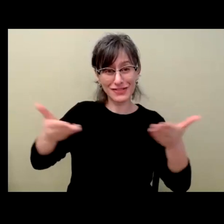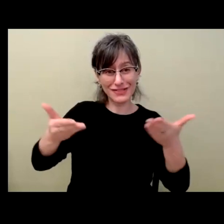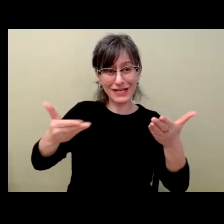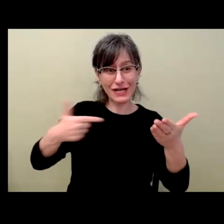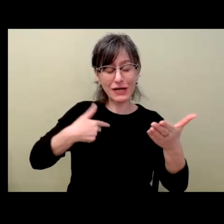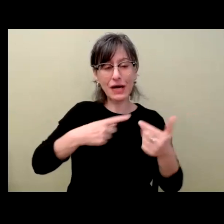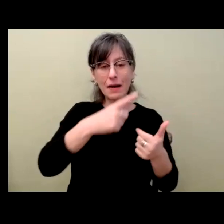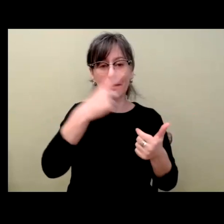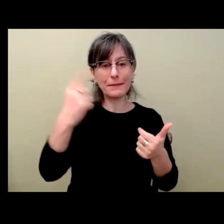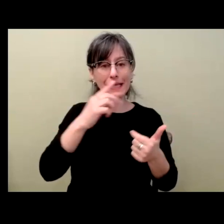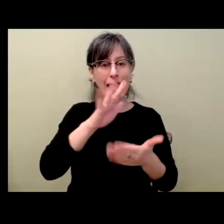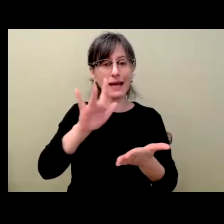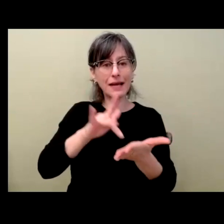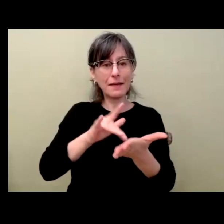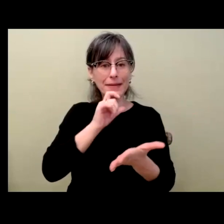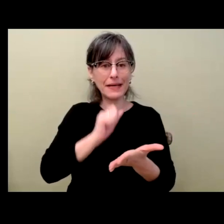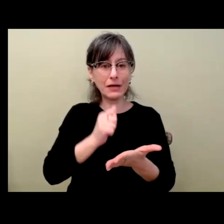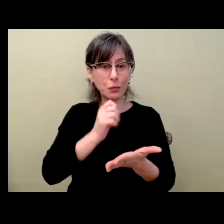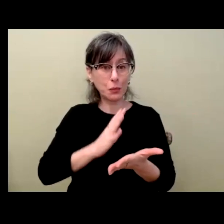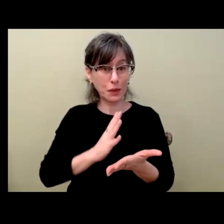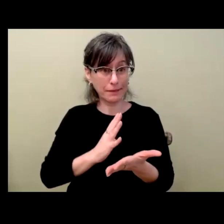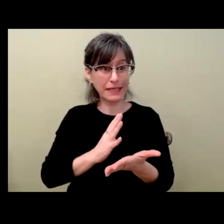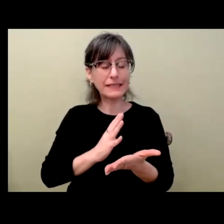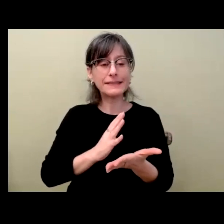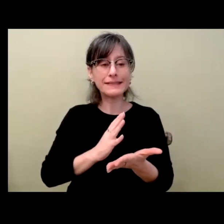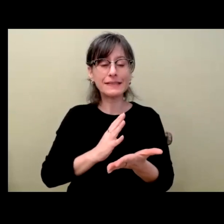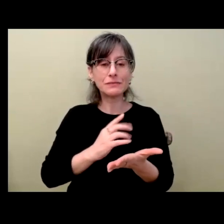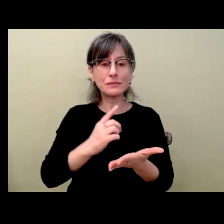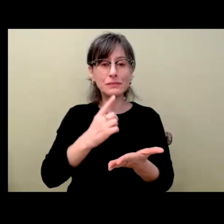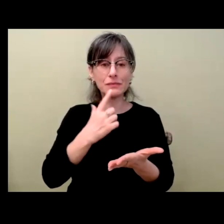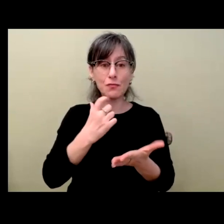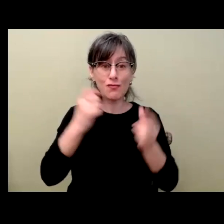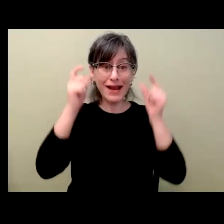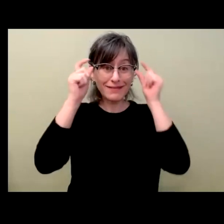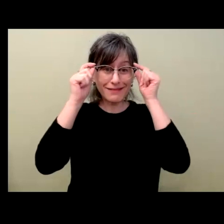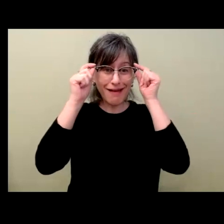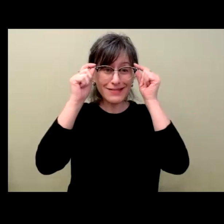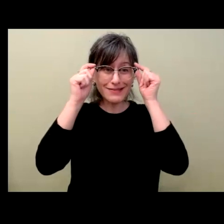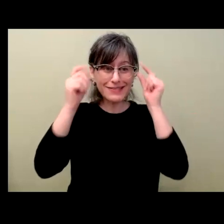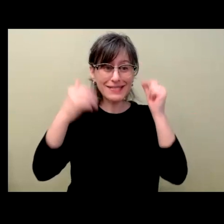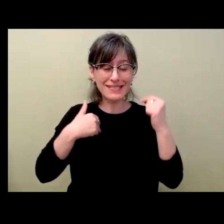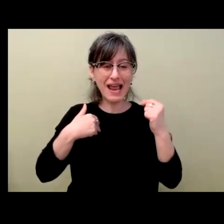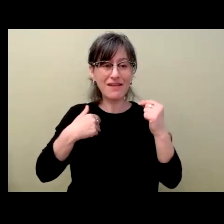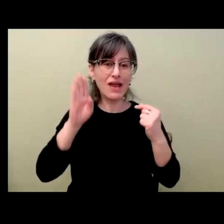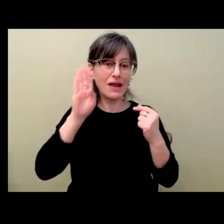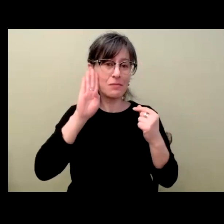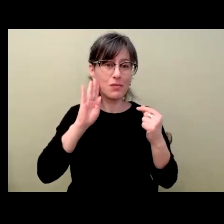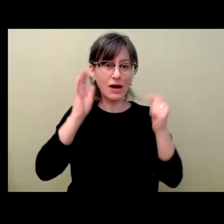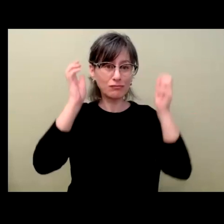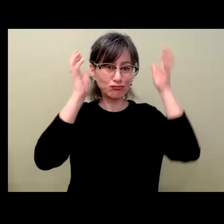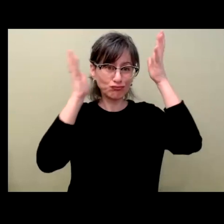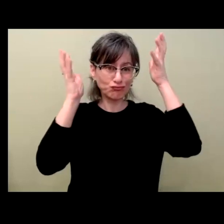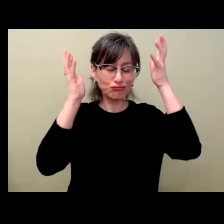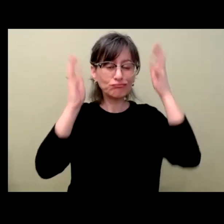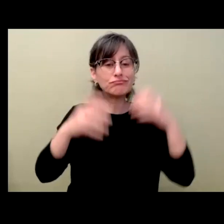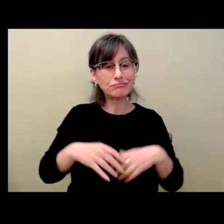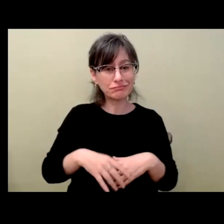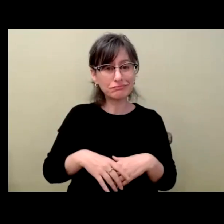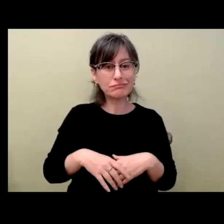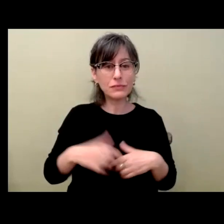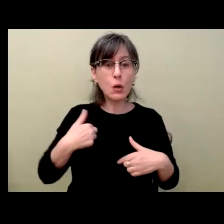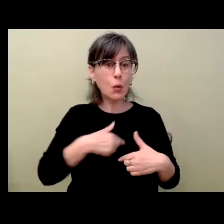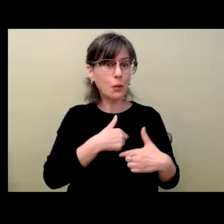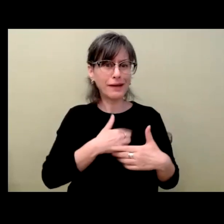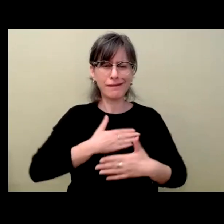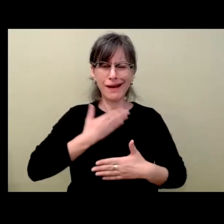Black middle-aged woman with red glasses on and a brown afro. We're so